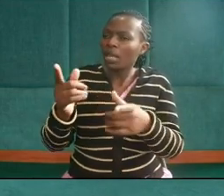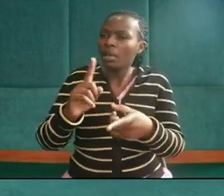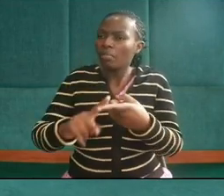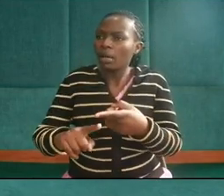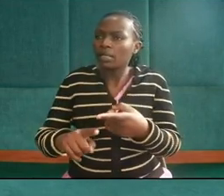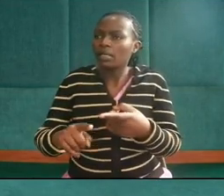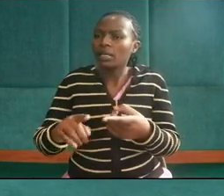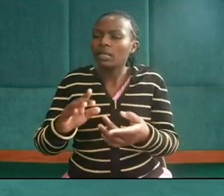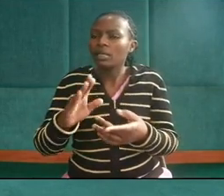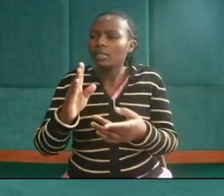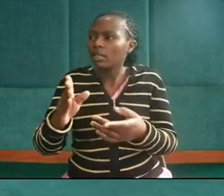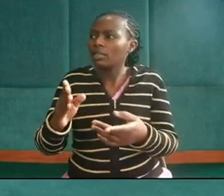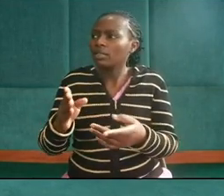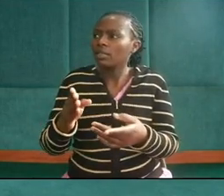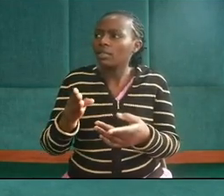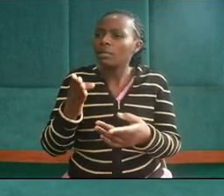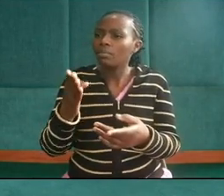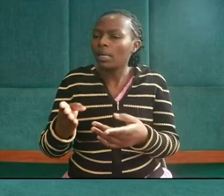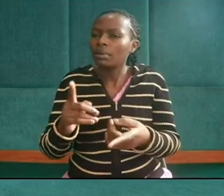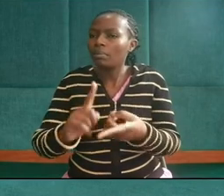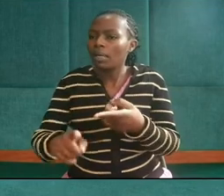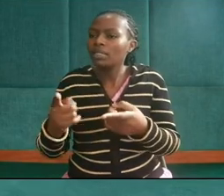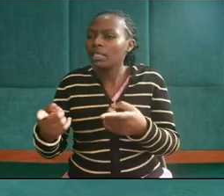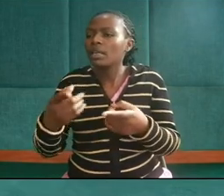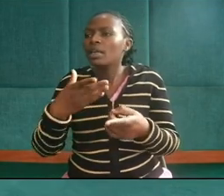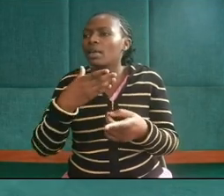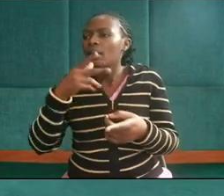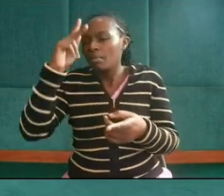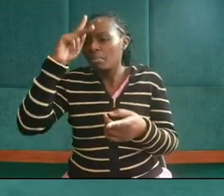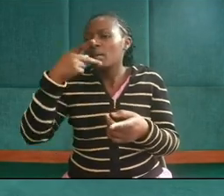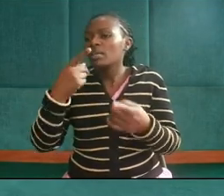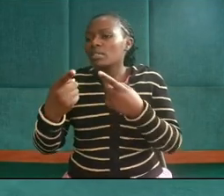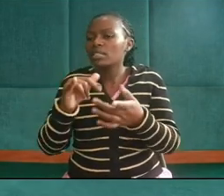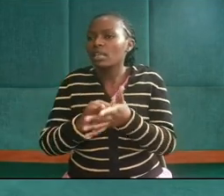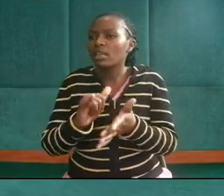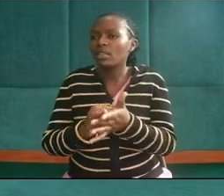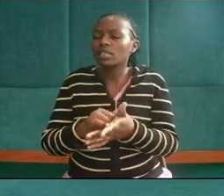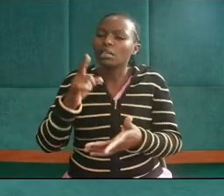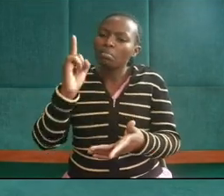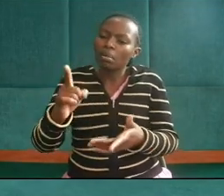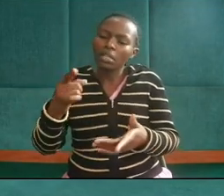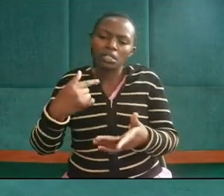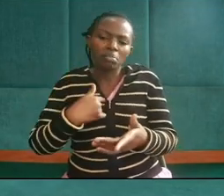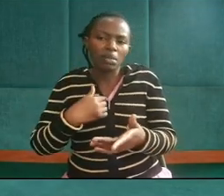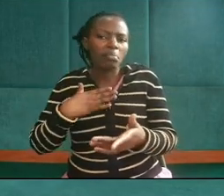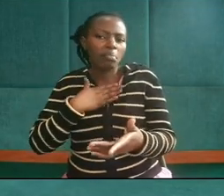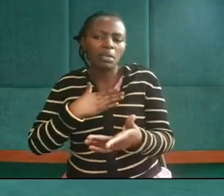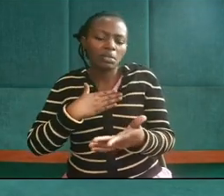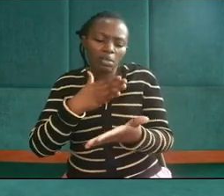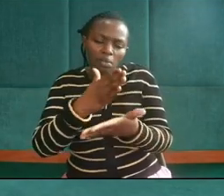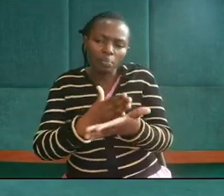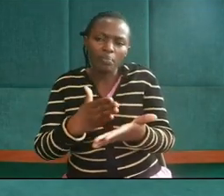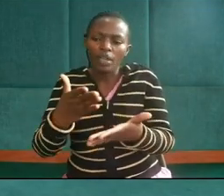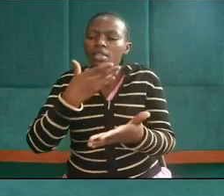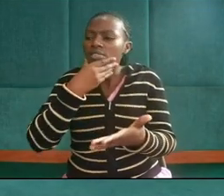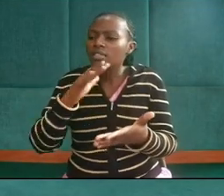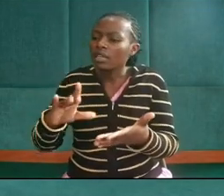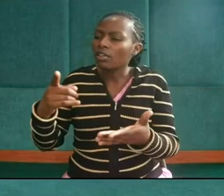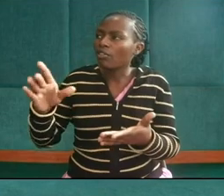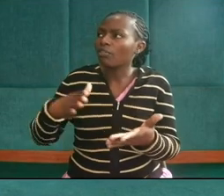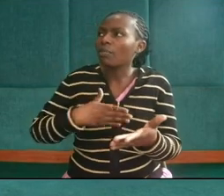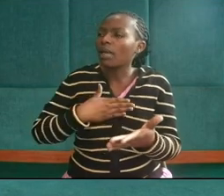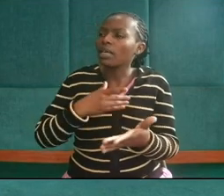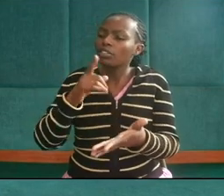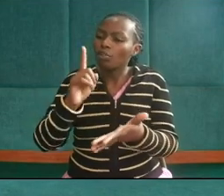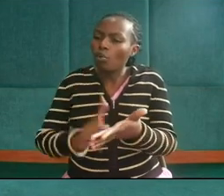teacher says, no, punish me instead so that he does not feel the pain. So that is what Jesus did.